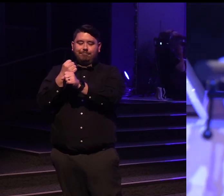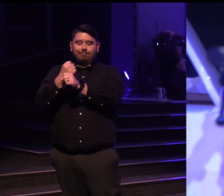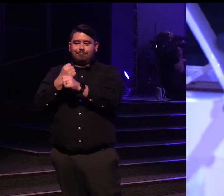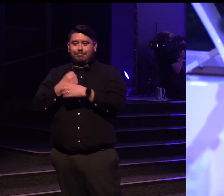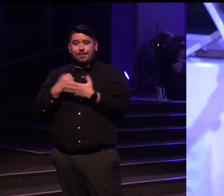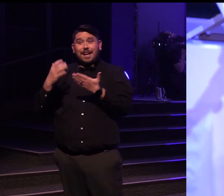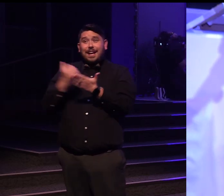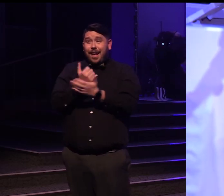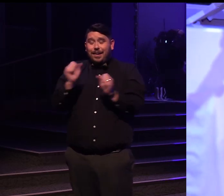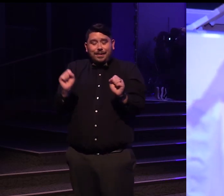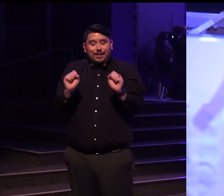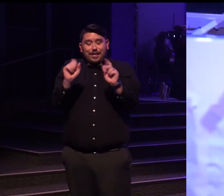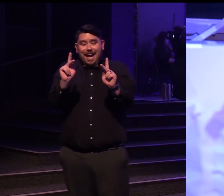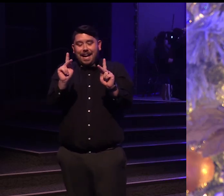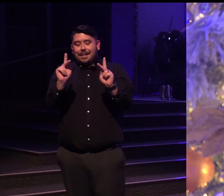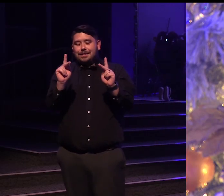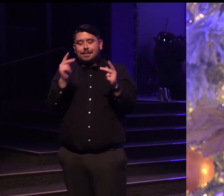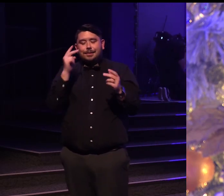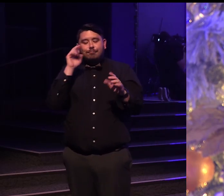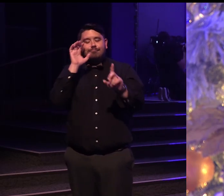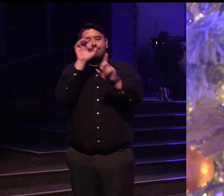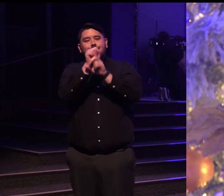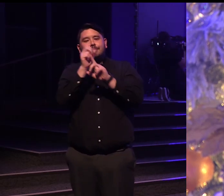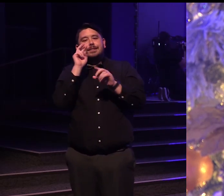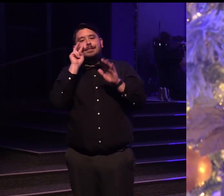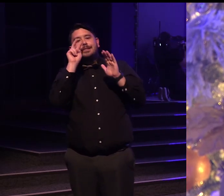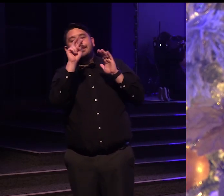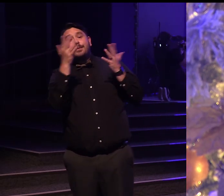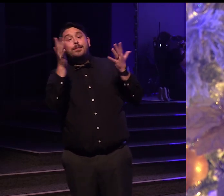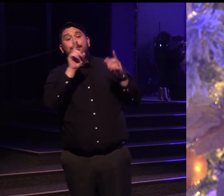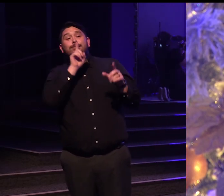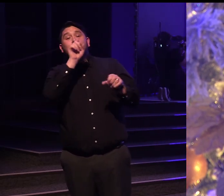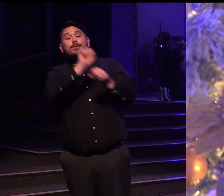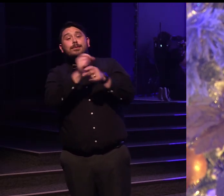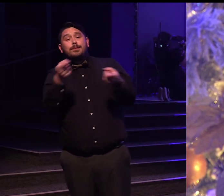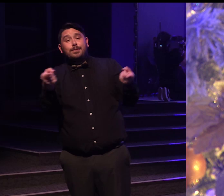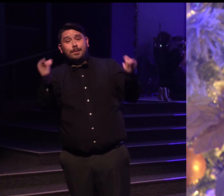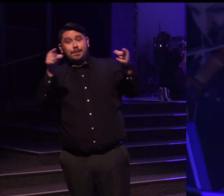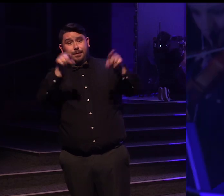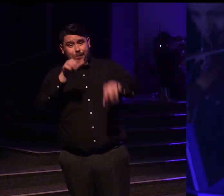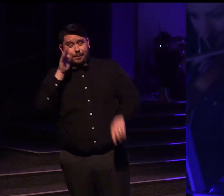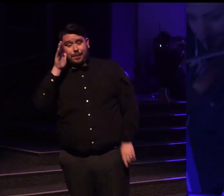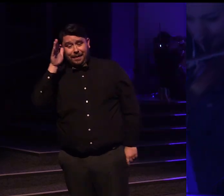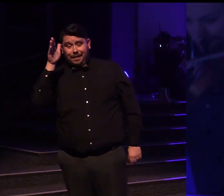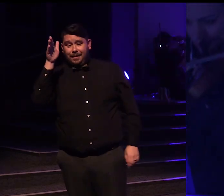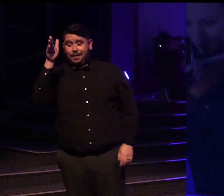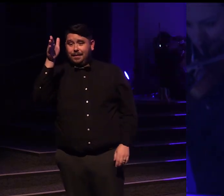Year, another chance to catch a glimpse of what is coming true.